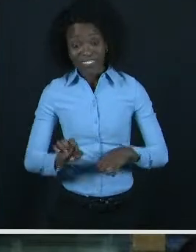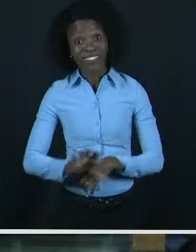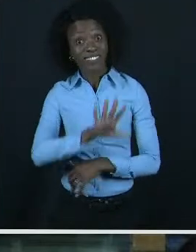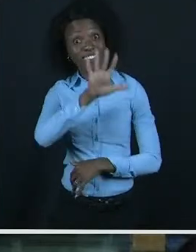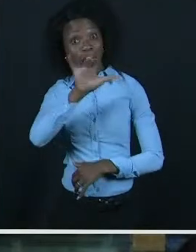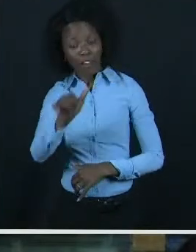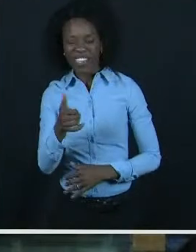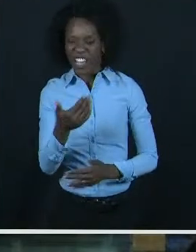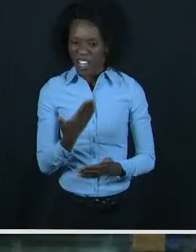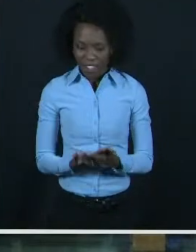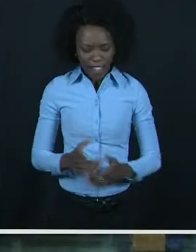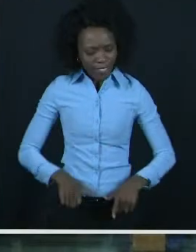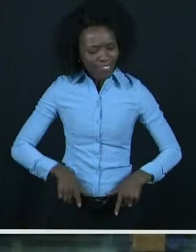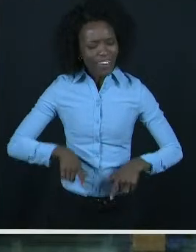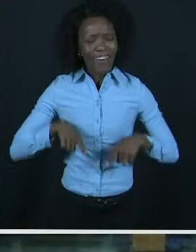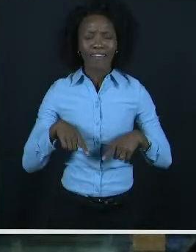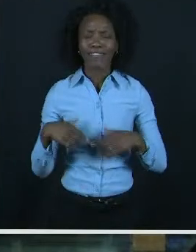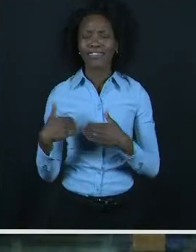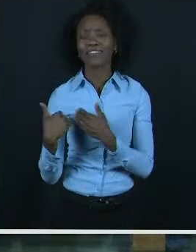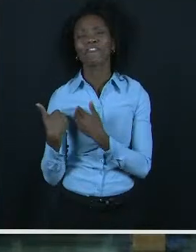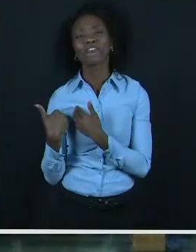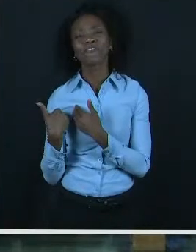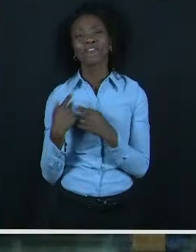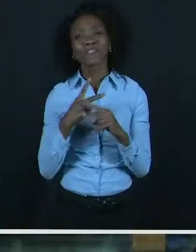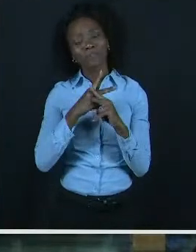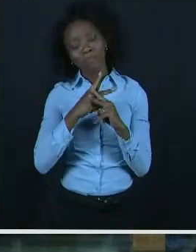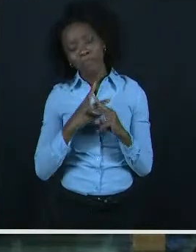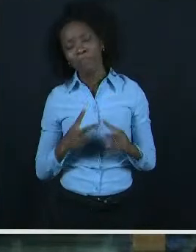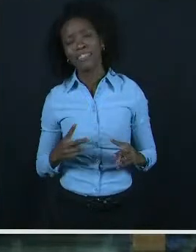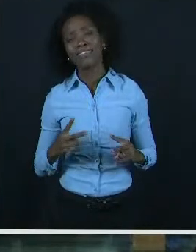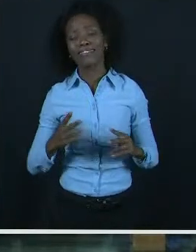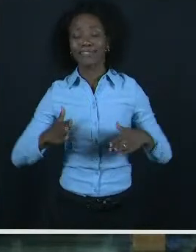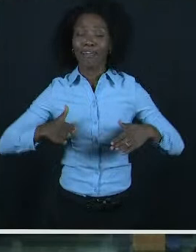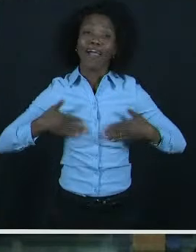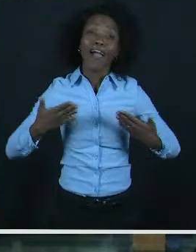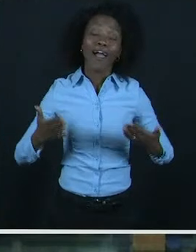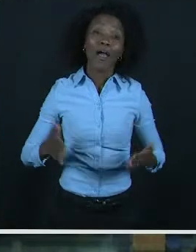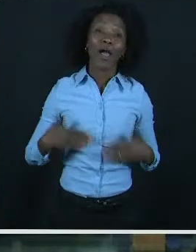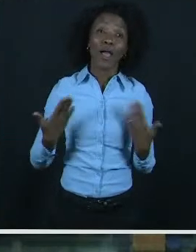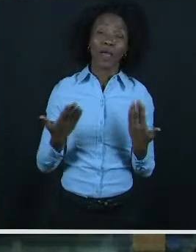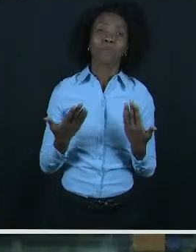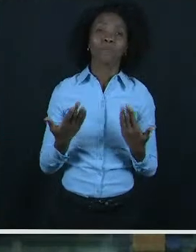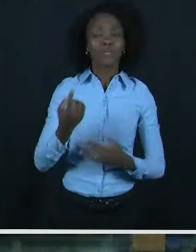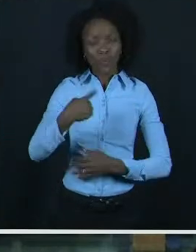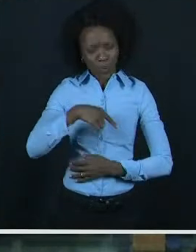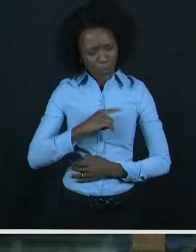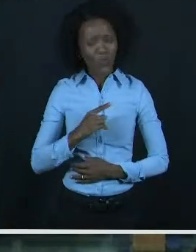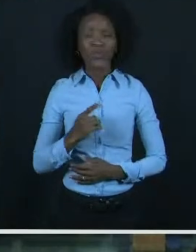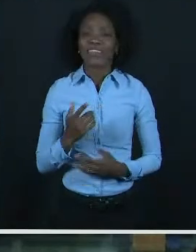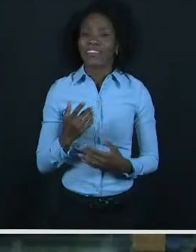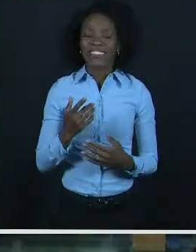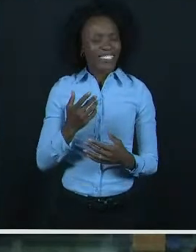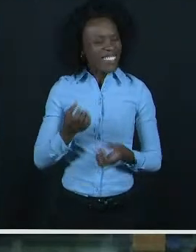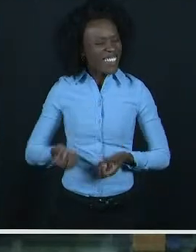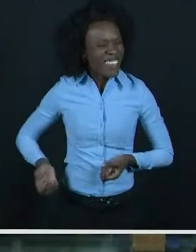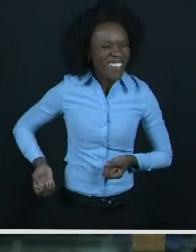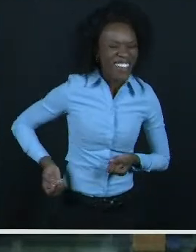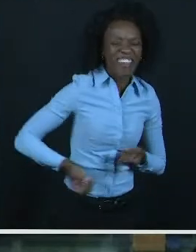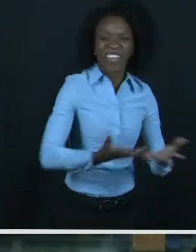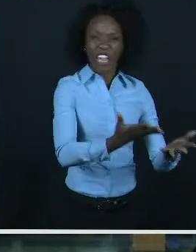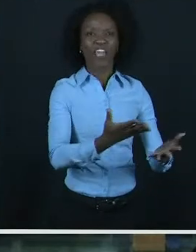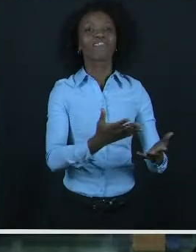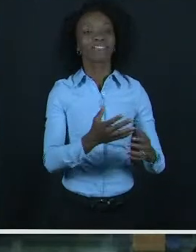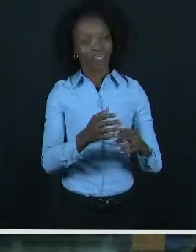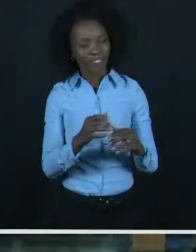in safety, in peace, and in happiness. We want to do nothing less than